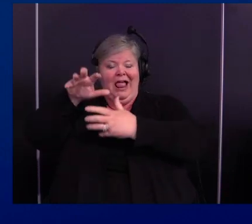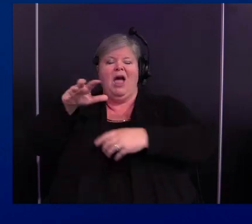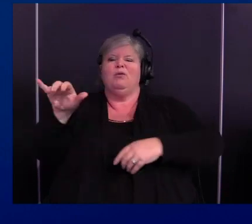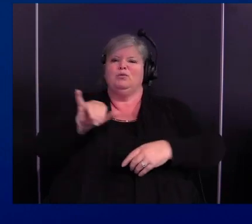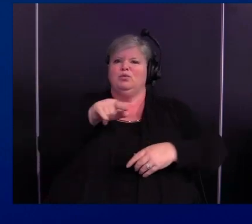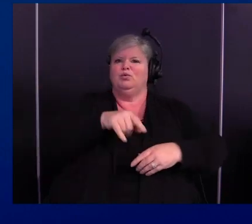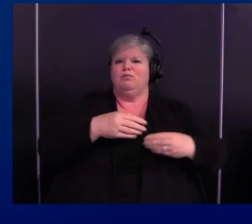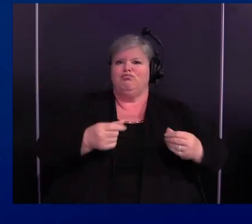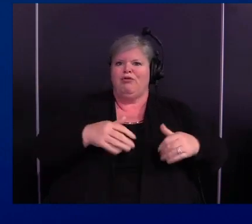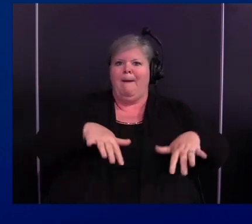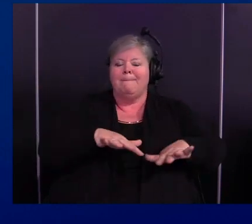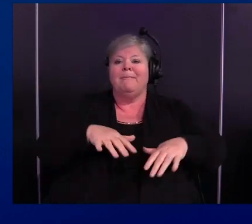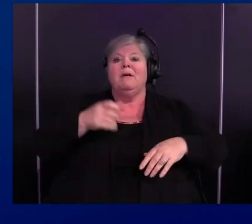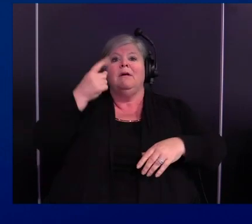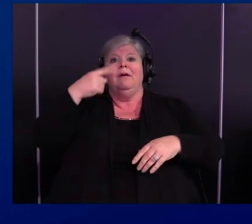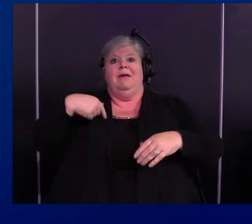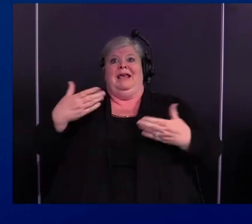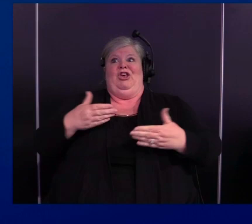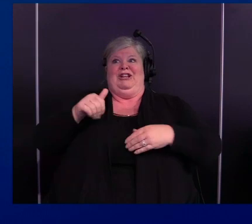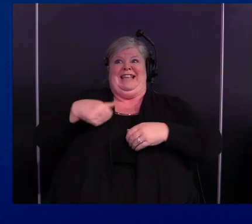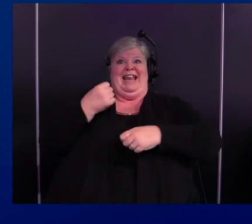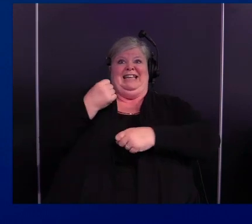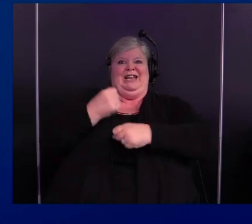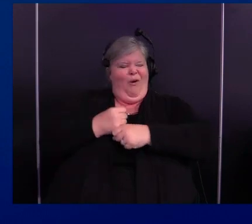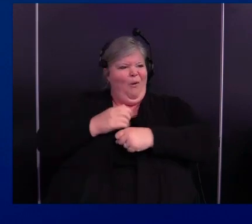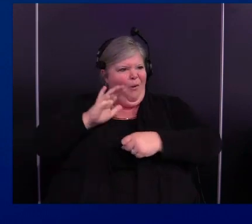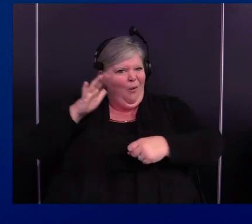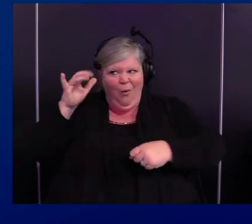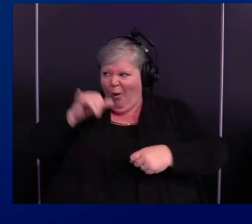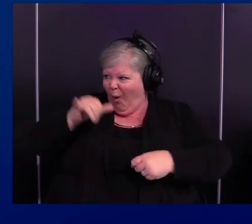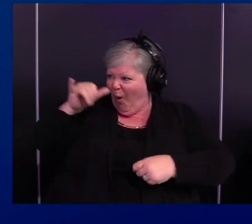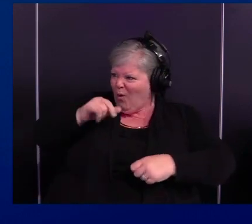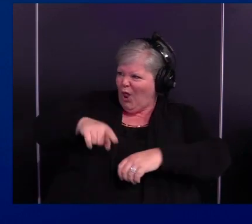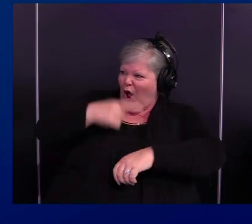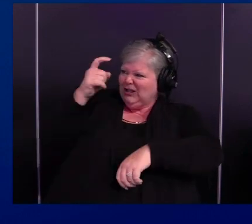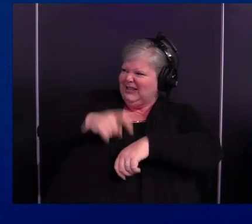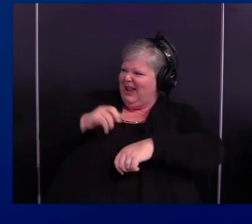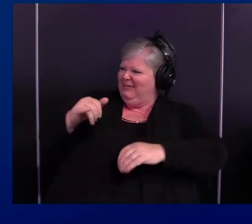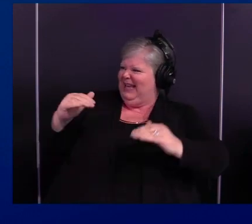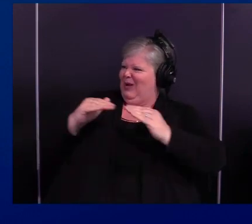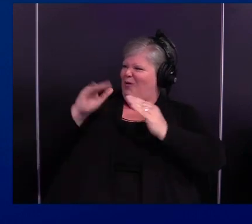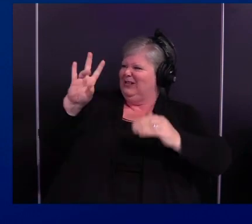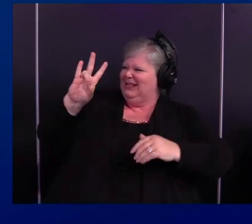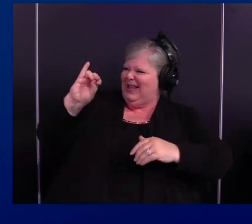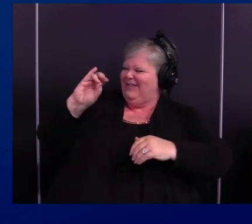over 10 years. Excited to be here. That's a long time. That's like 70 years in AWS years. So